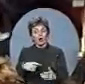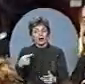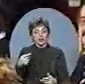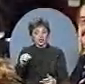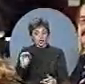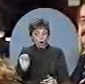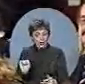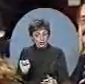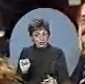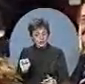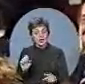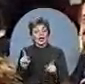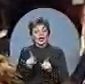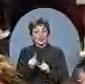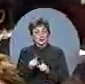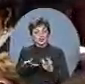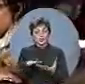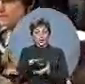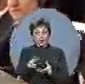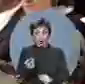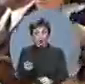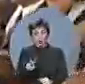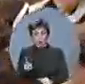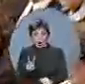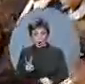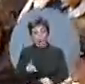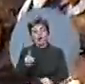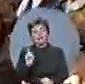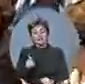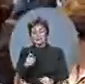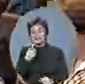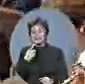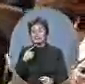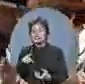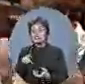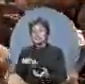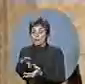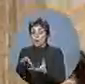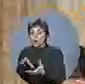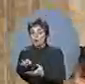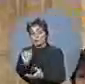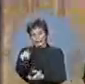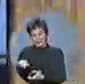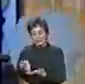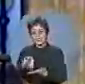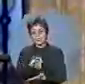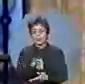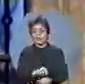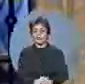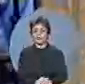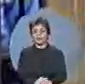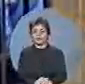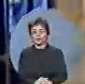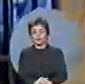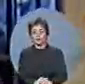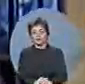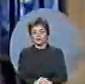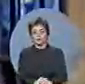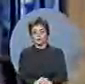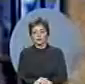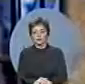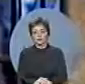the basis of the plans we bring forward. Honourable Member for Toronto Danforth. It's nice to hear the